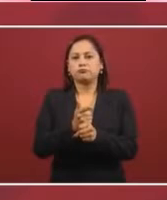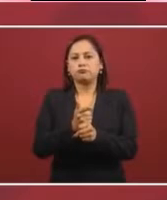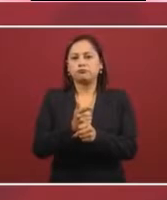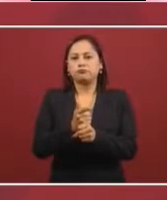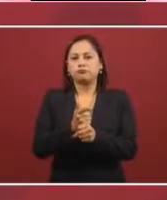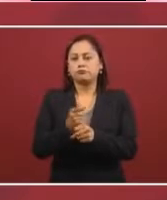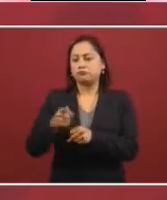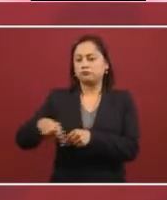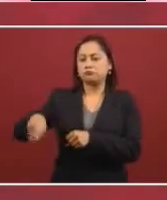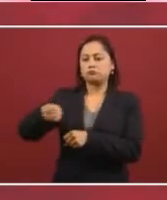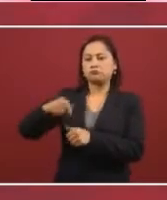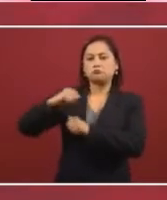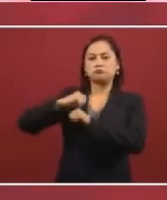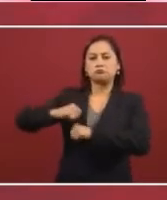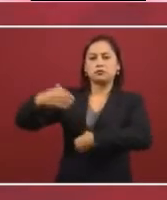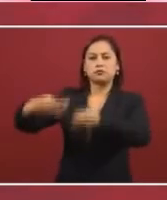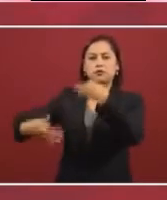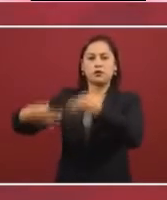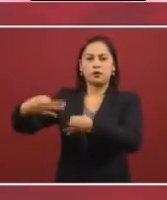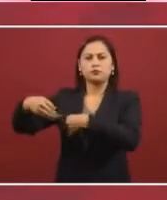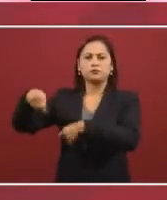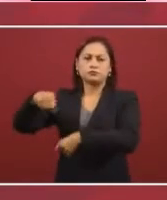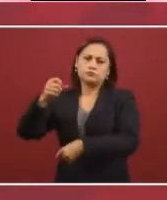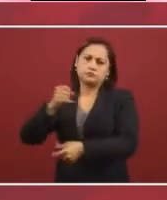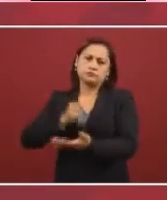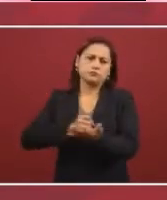resolved from the tribunal